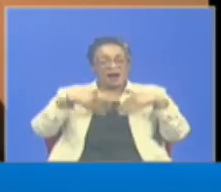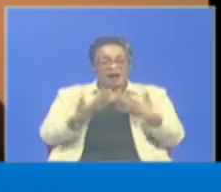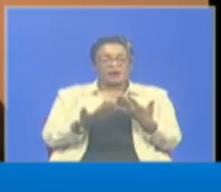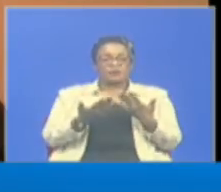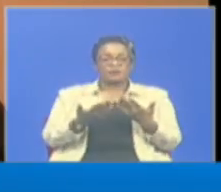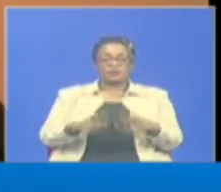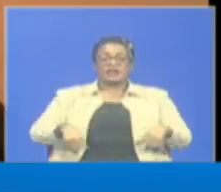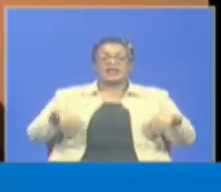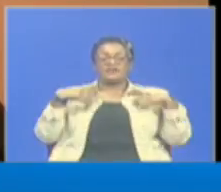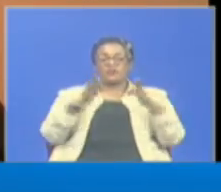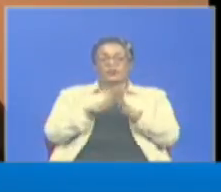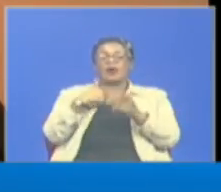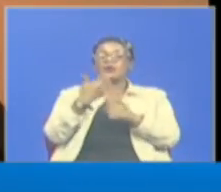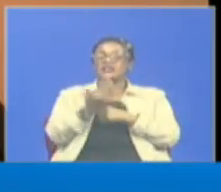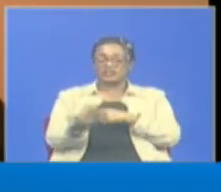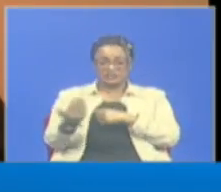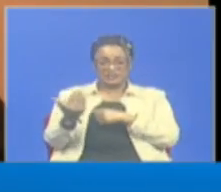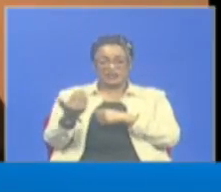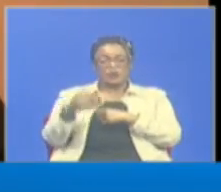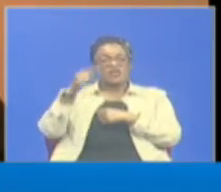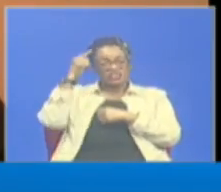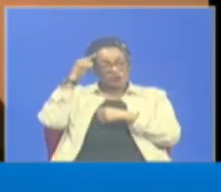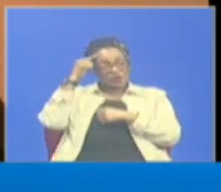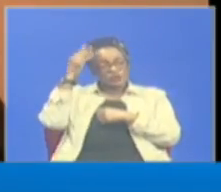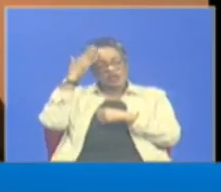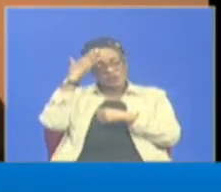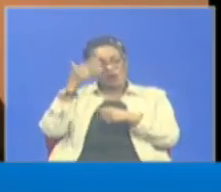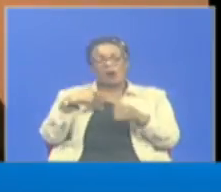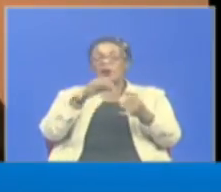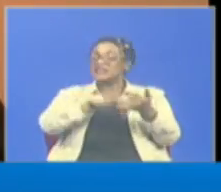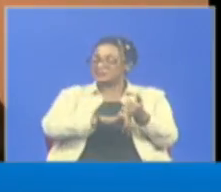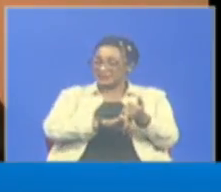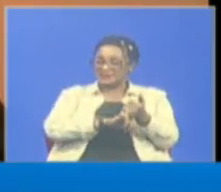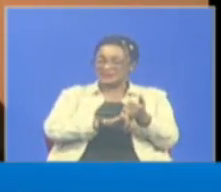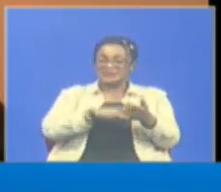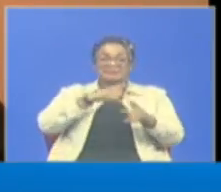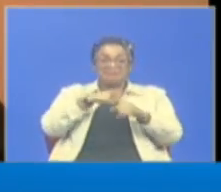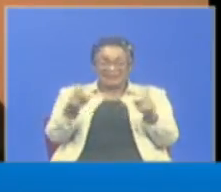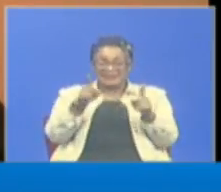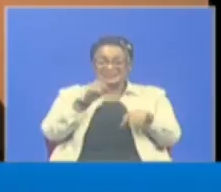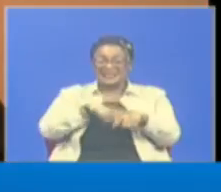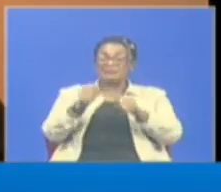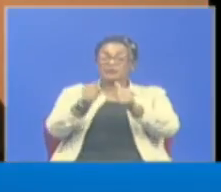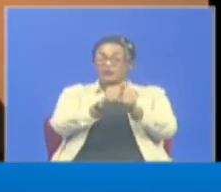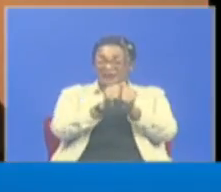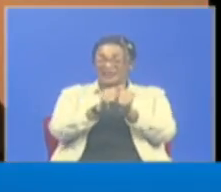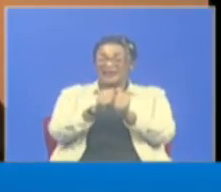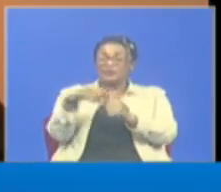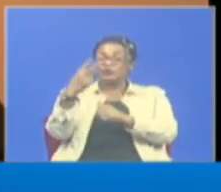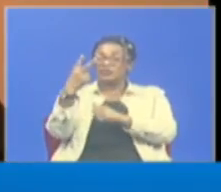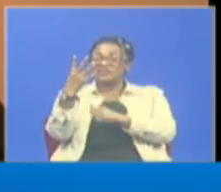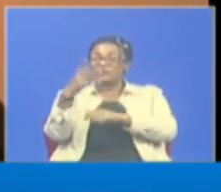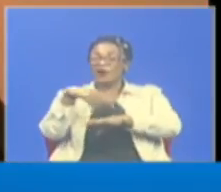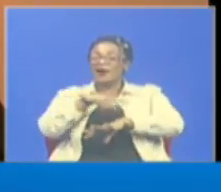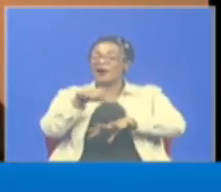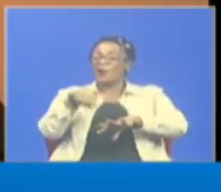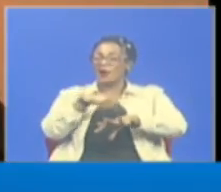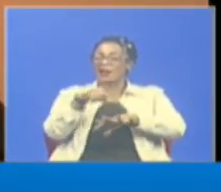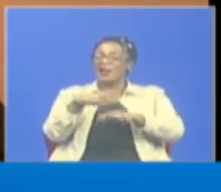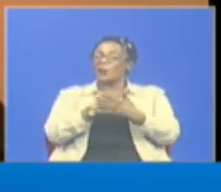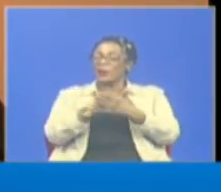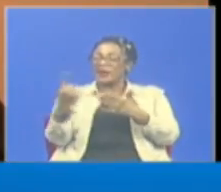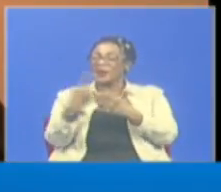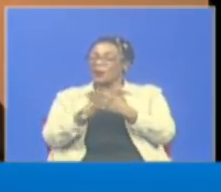we thought we knew our spouses, yes. But in a situation like this, when we are together 24/7 for several weeks, it